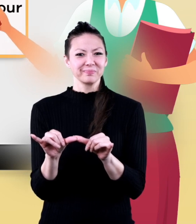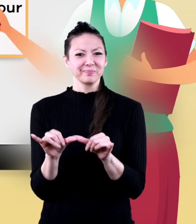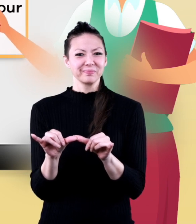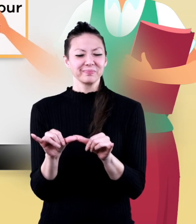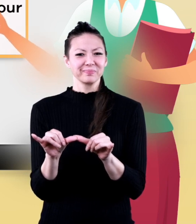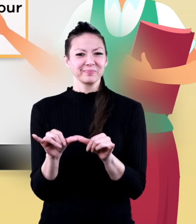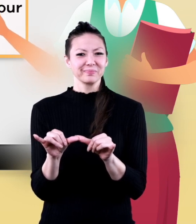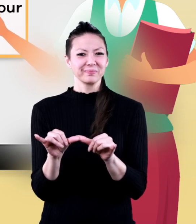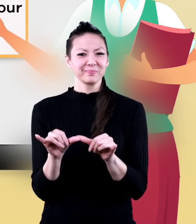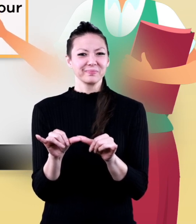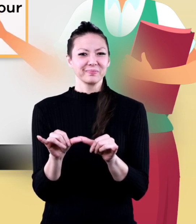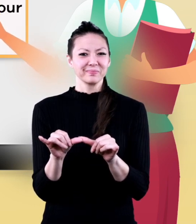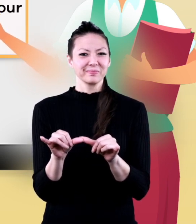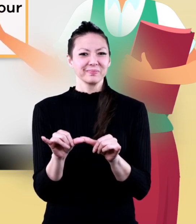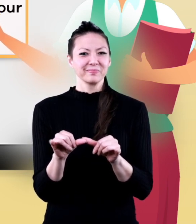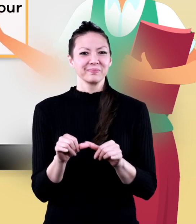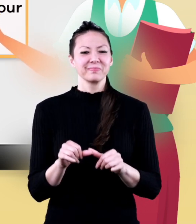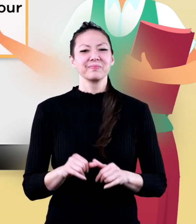and measurement.